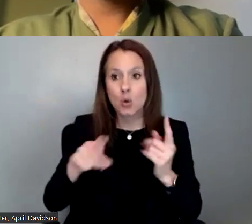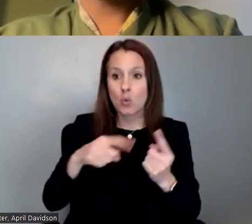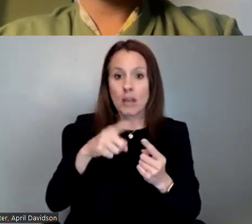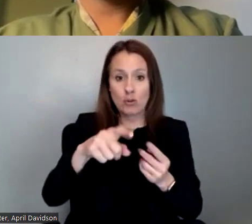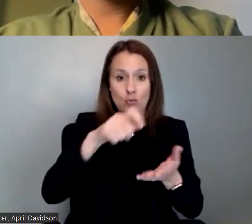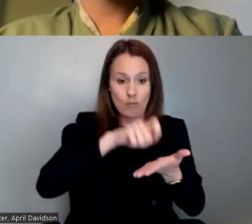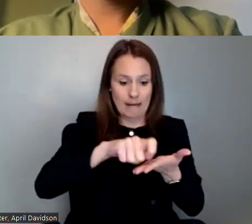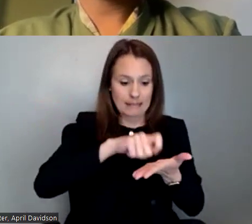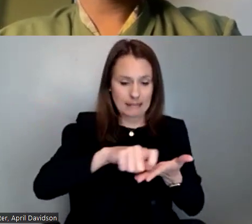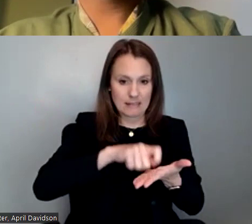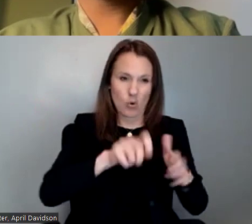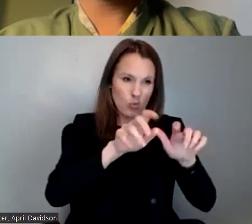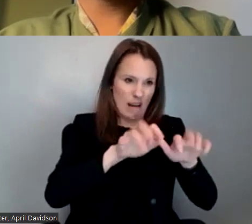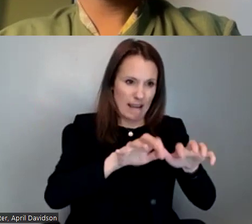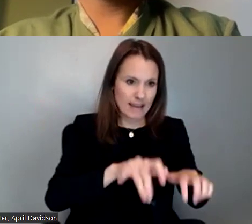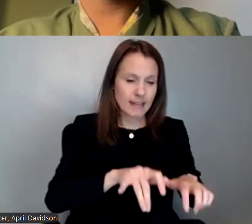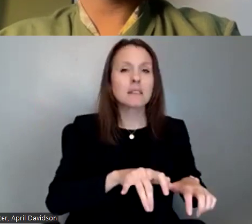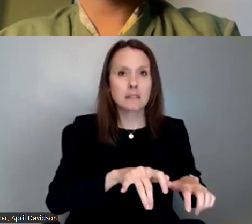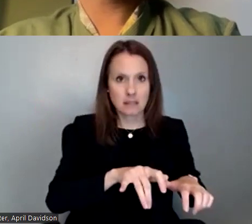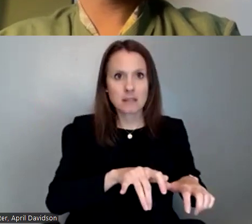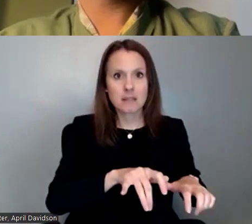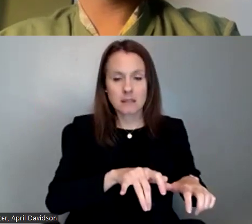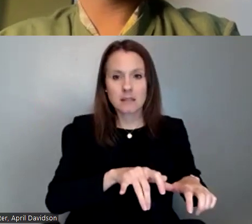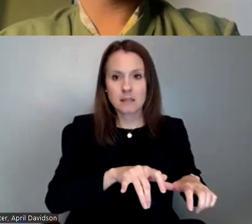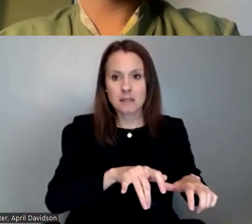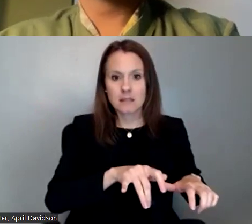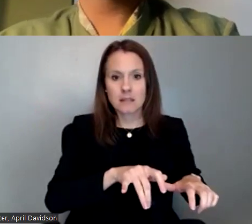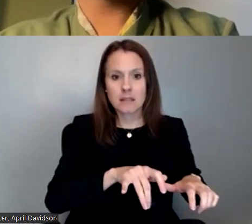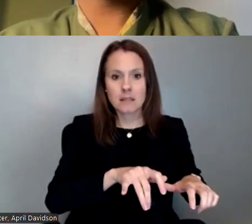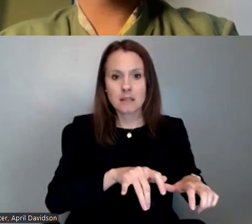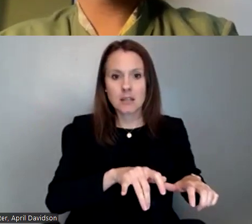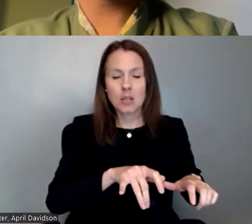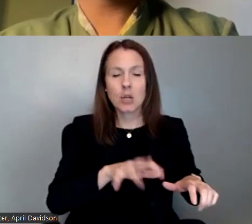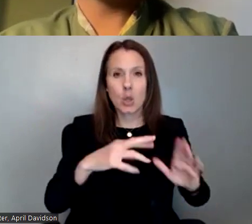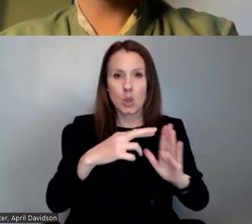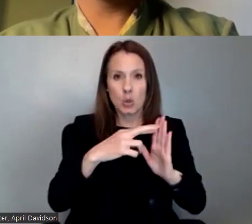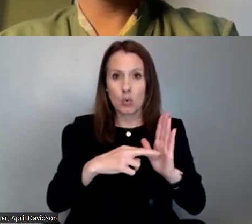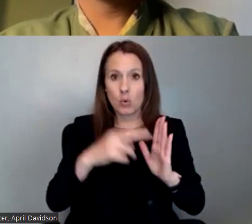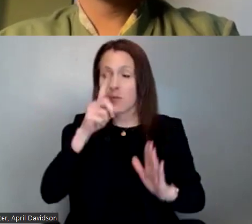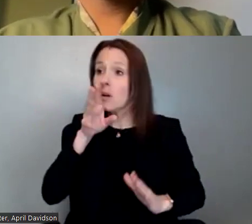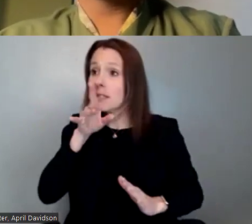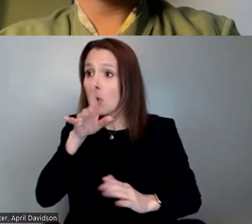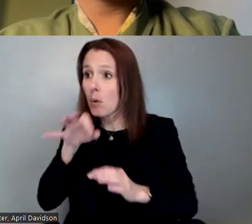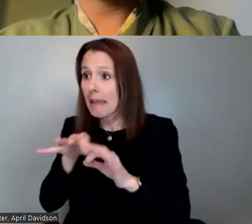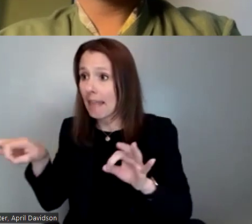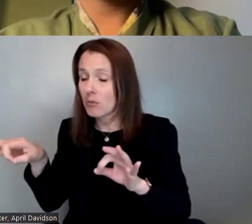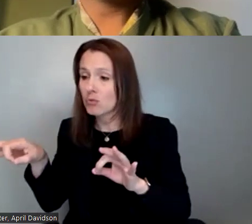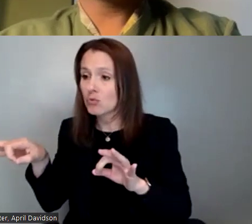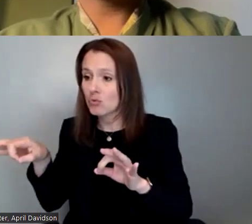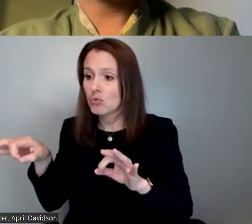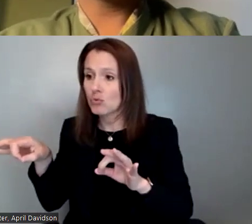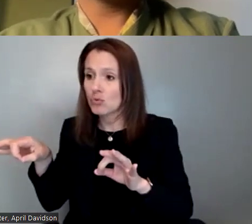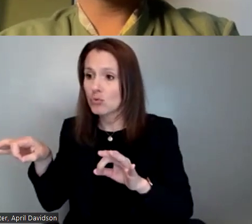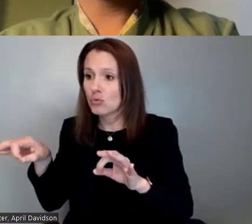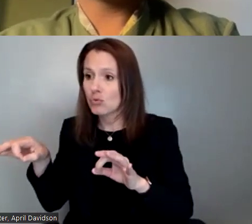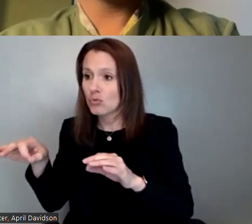write consciously, the rules of spoken language dictate